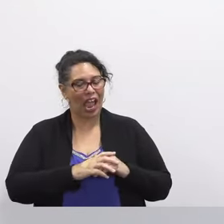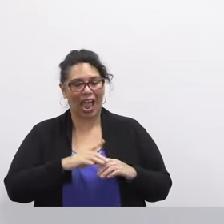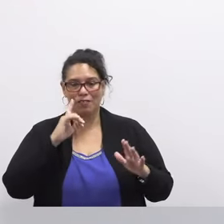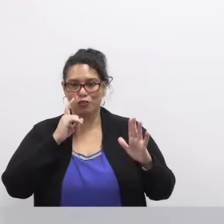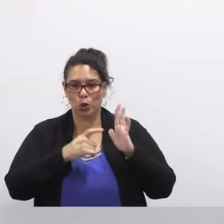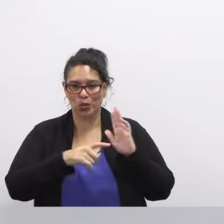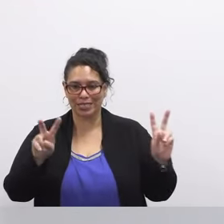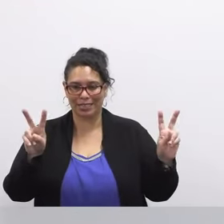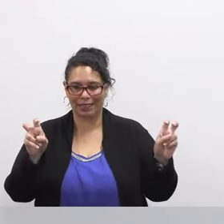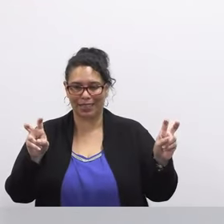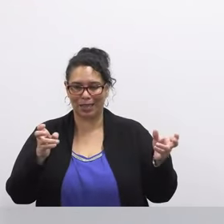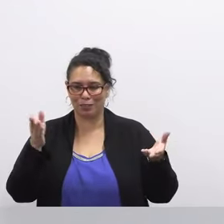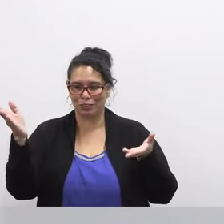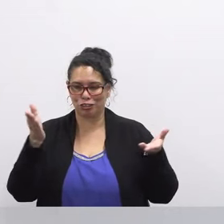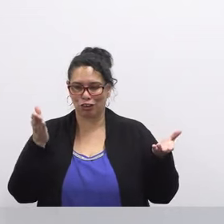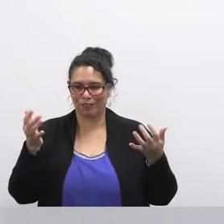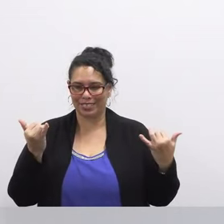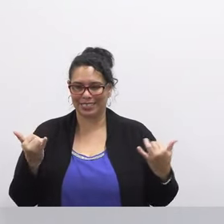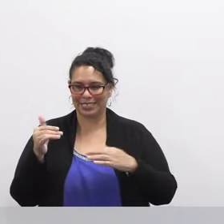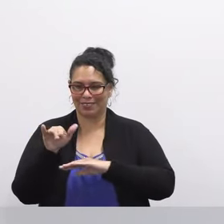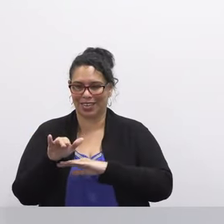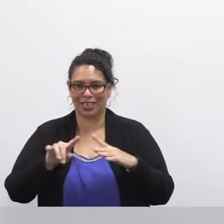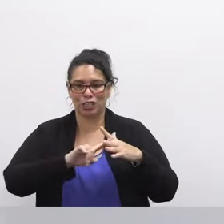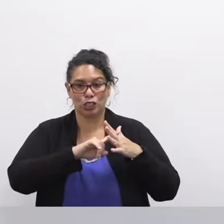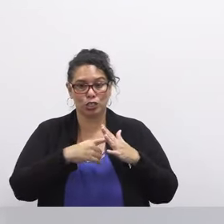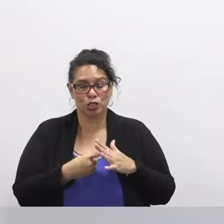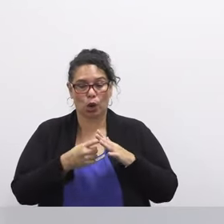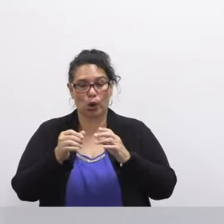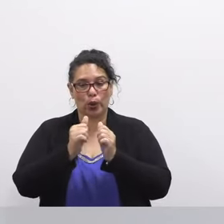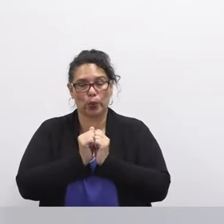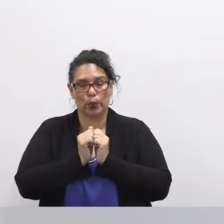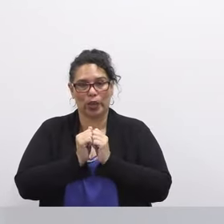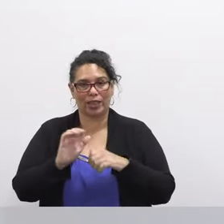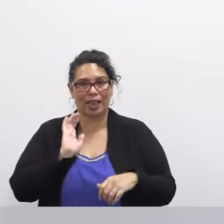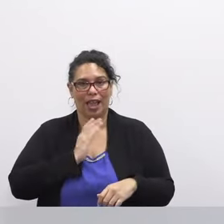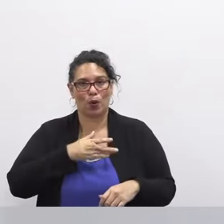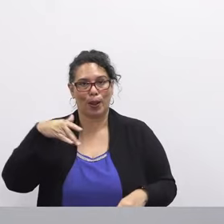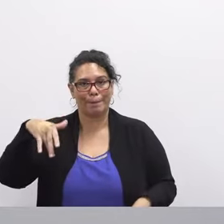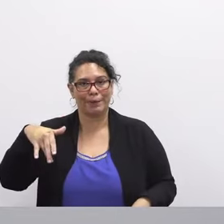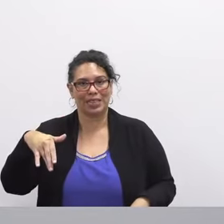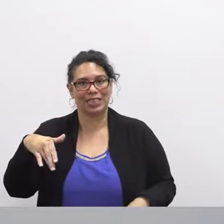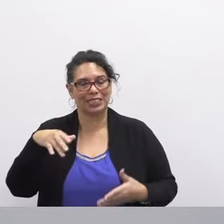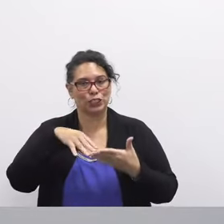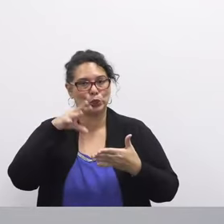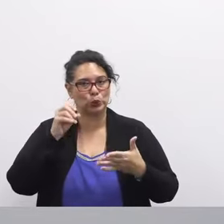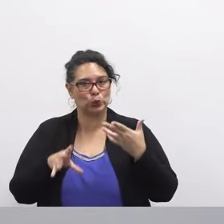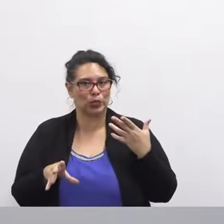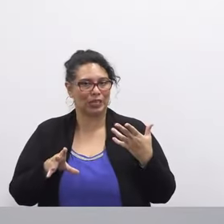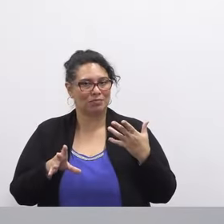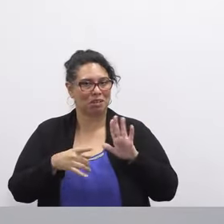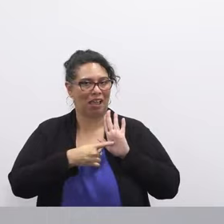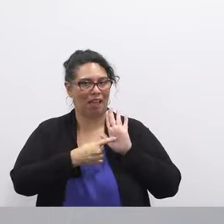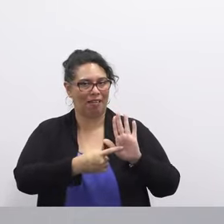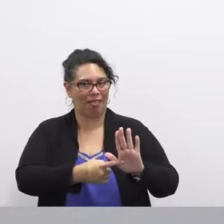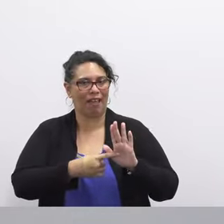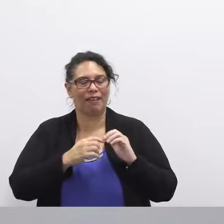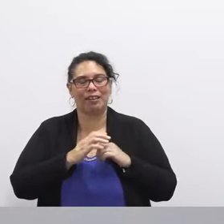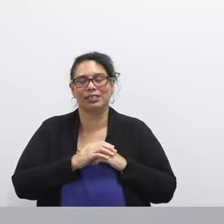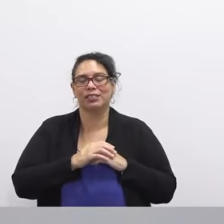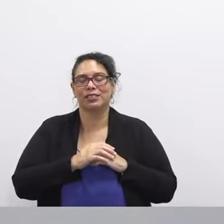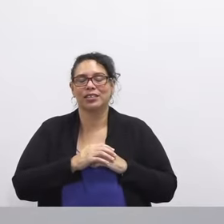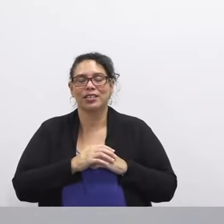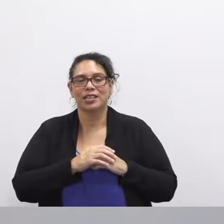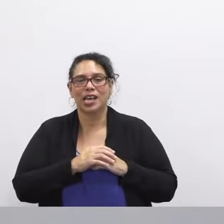theme of service this evening, starting with our Milliken student being highlighted. She comes